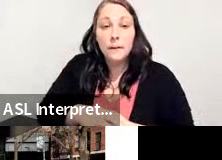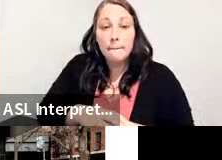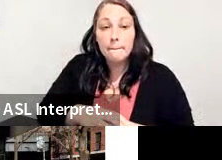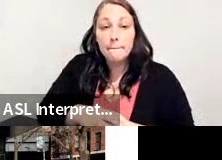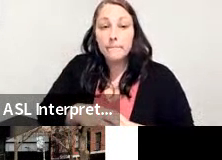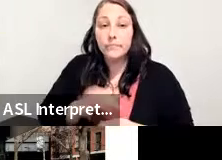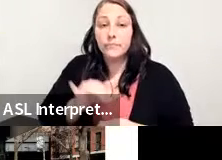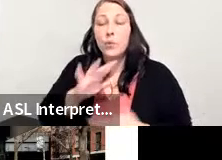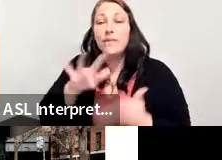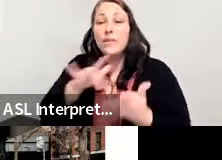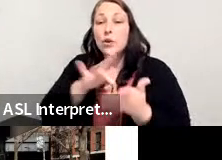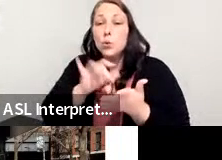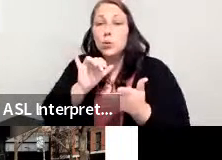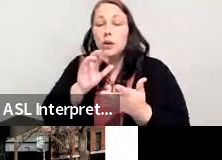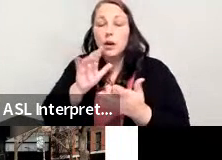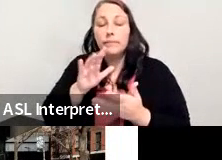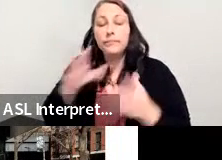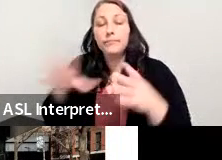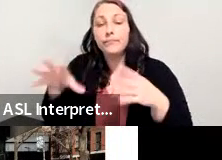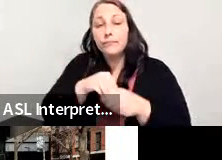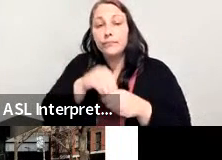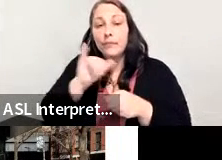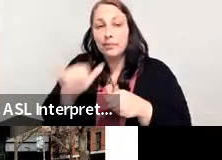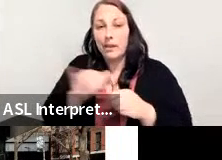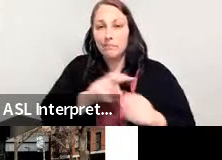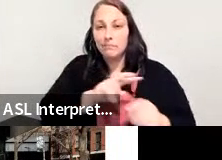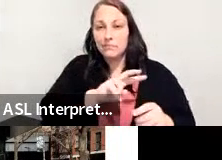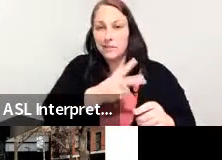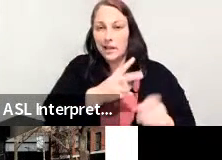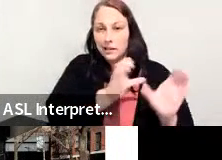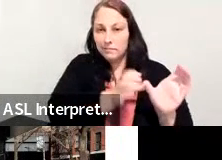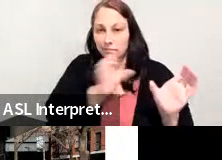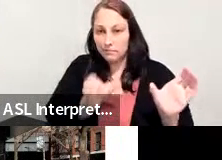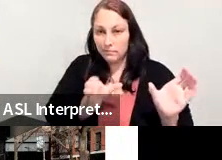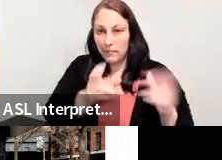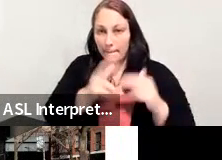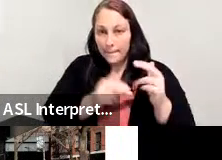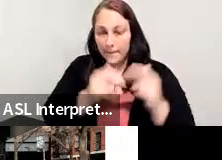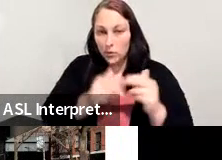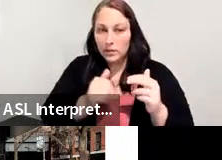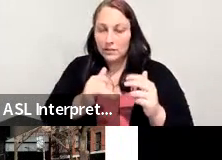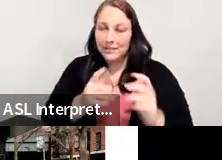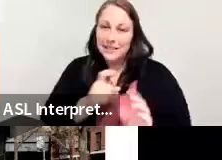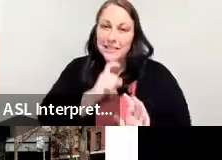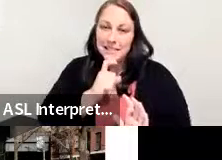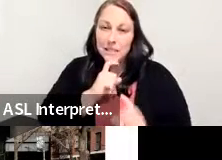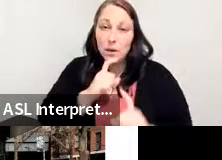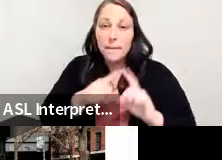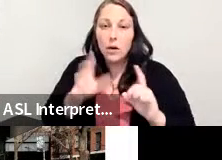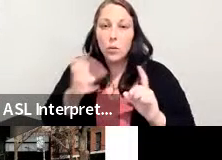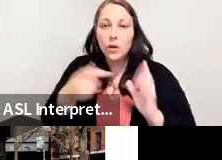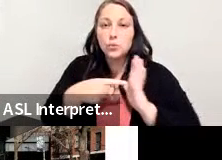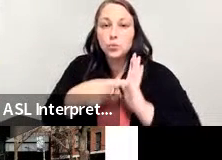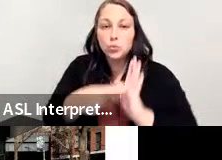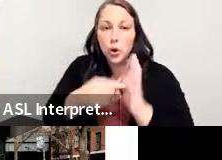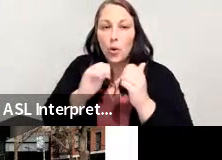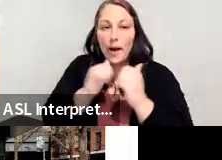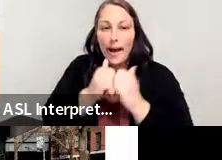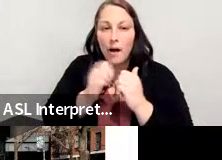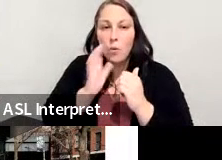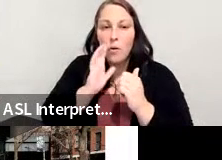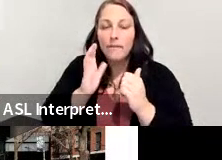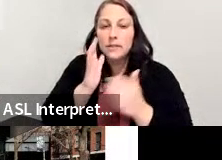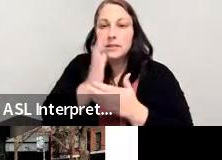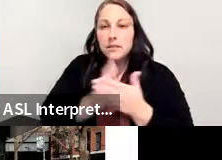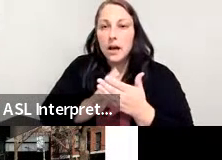essentially shows our precedent inspiration of how we want to articulate the bridge buildings in the middle and the infill buildings that have